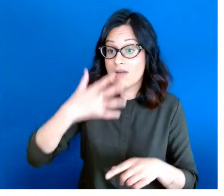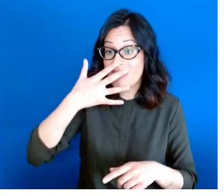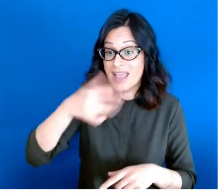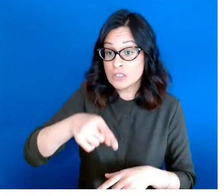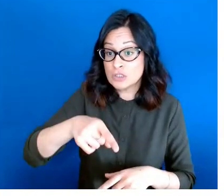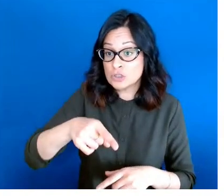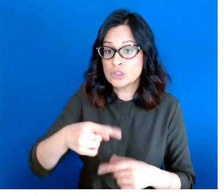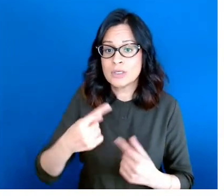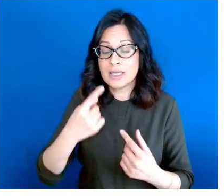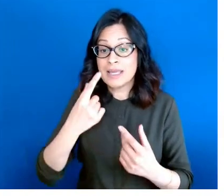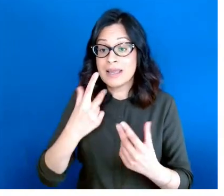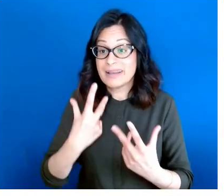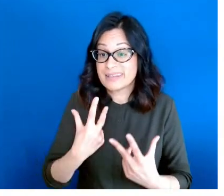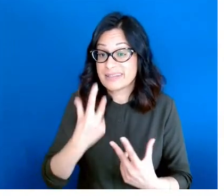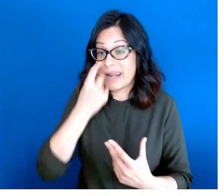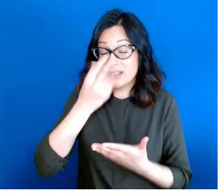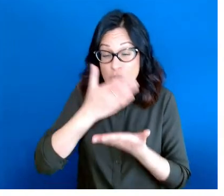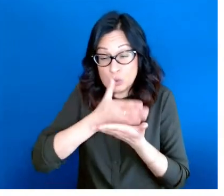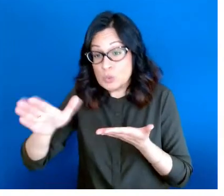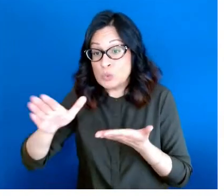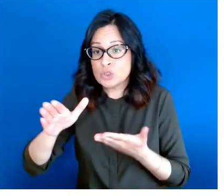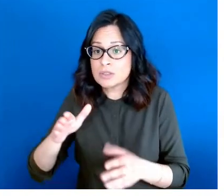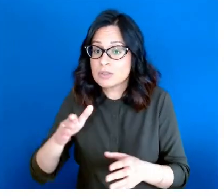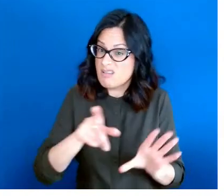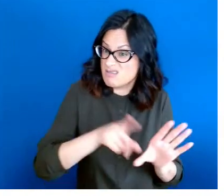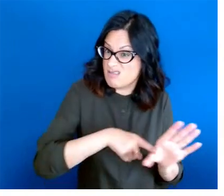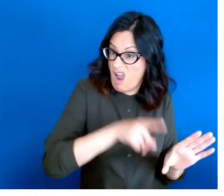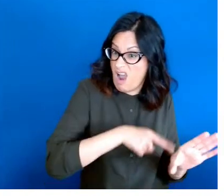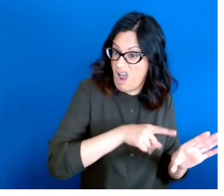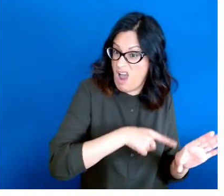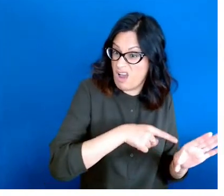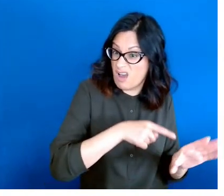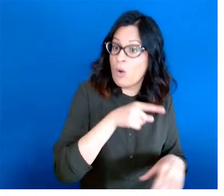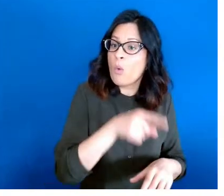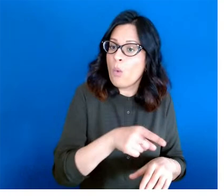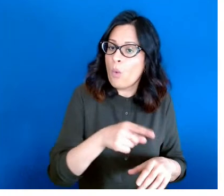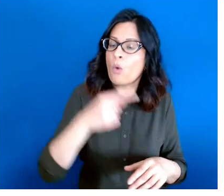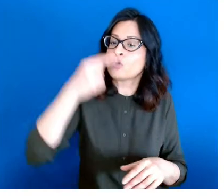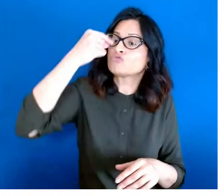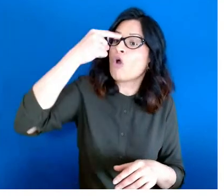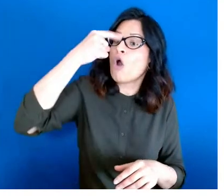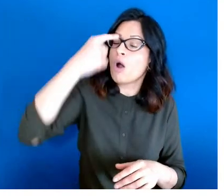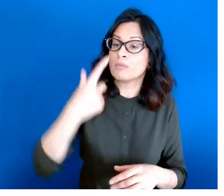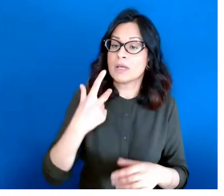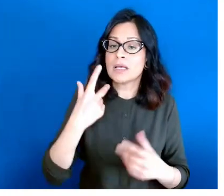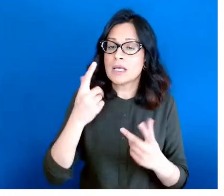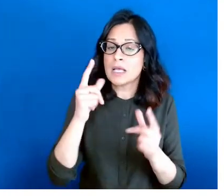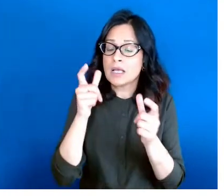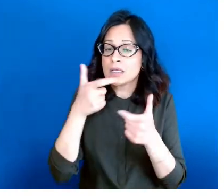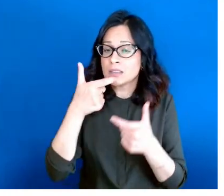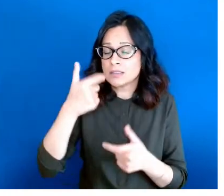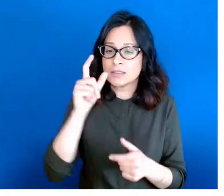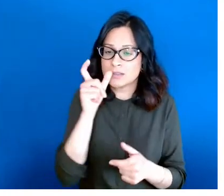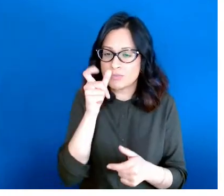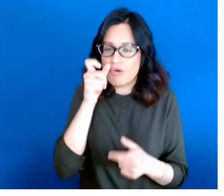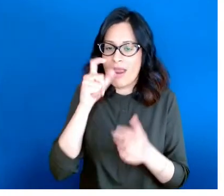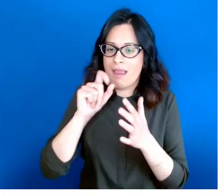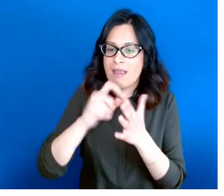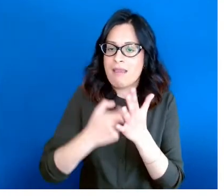douching in a child so young? Or would saline drops or spray be more efficient?